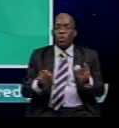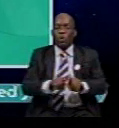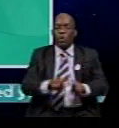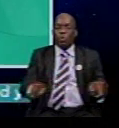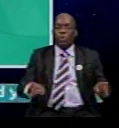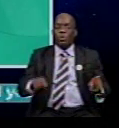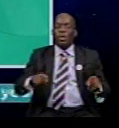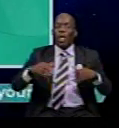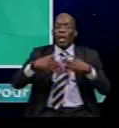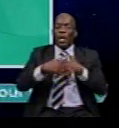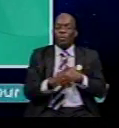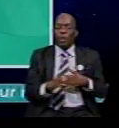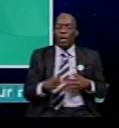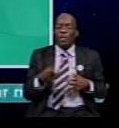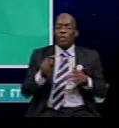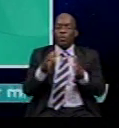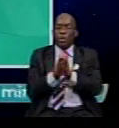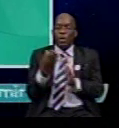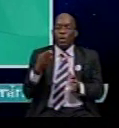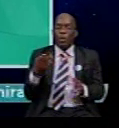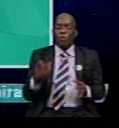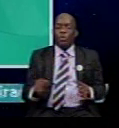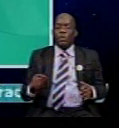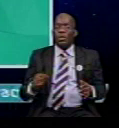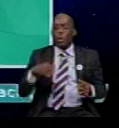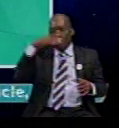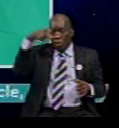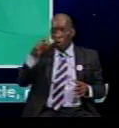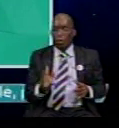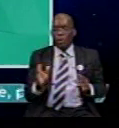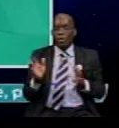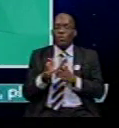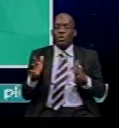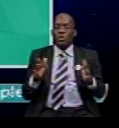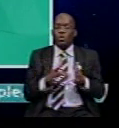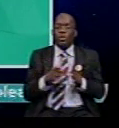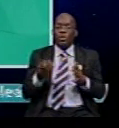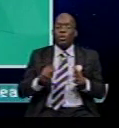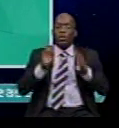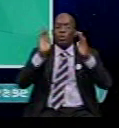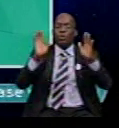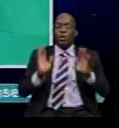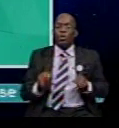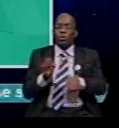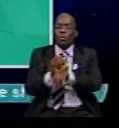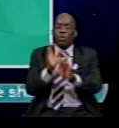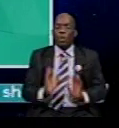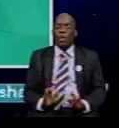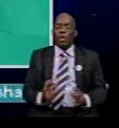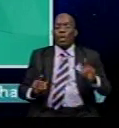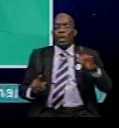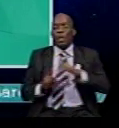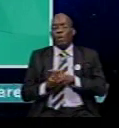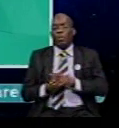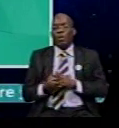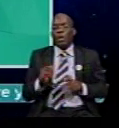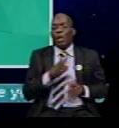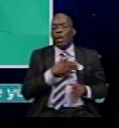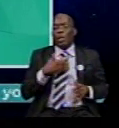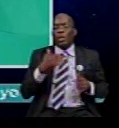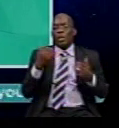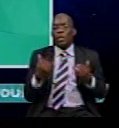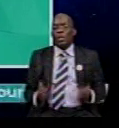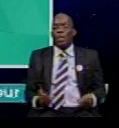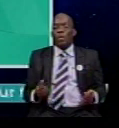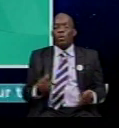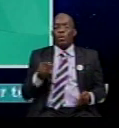the man of God, Jesus the miracle worker, showed up and now he is completely free. He wrote,